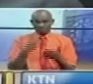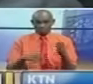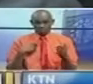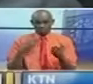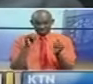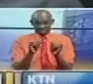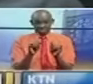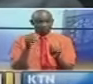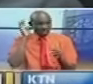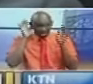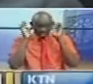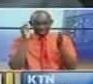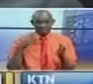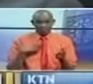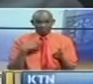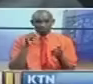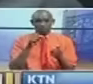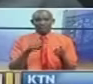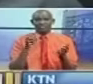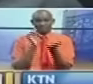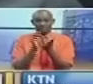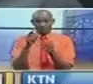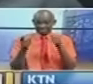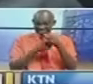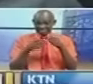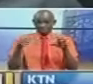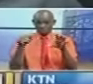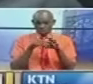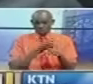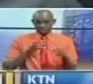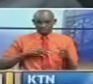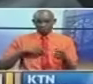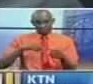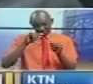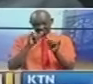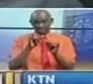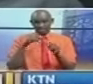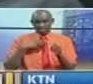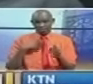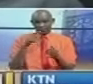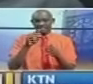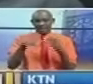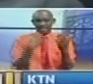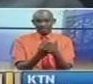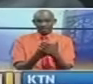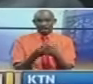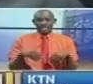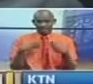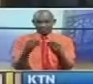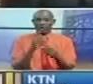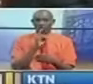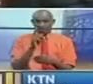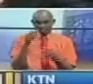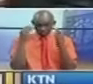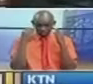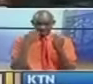stay hearing will be to stay the suspension of the said six commissioners pending inter partes hearing of this application and all further orders of the court.